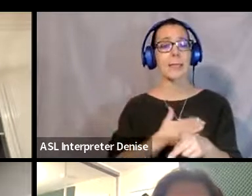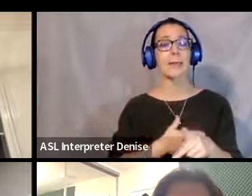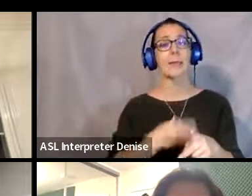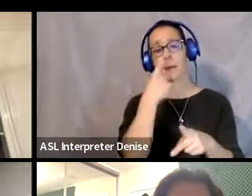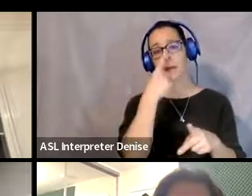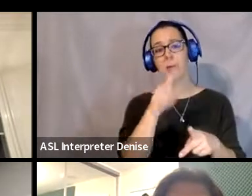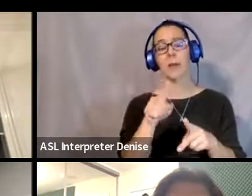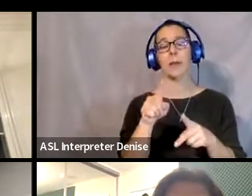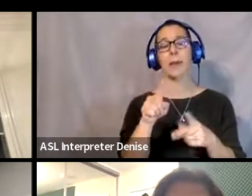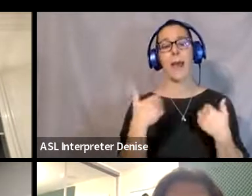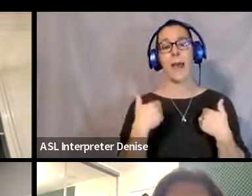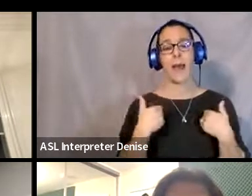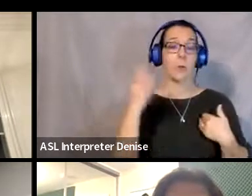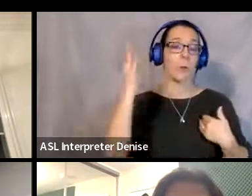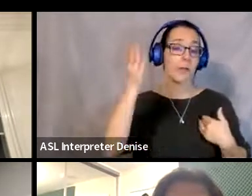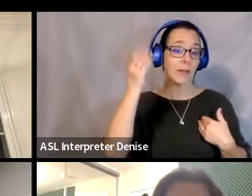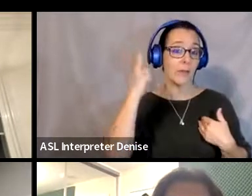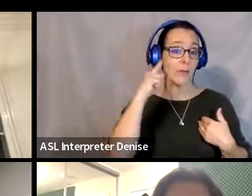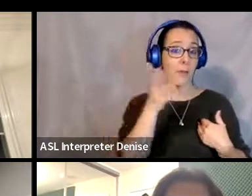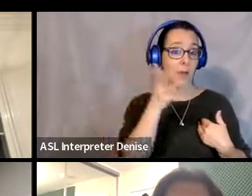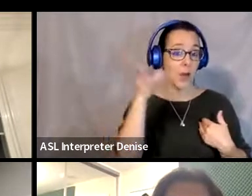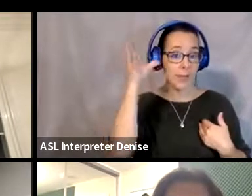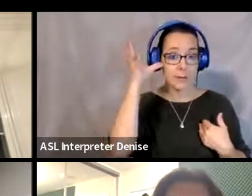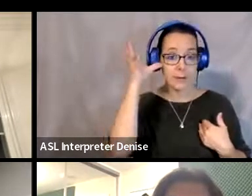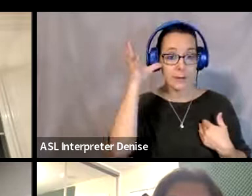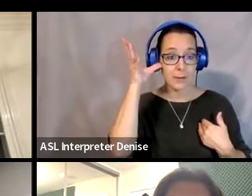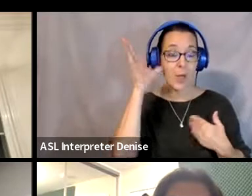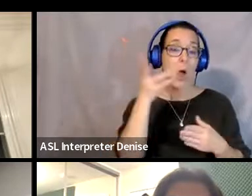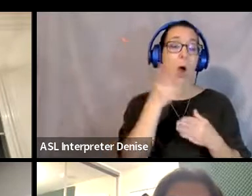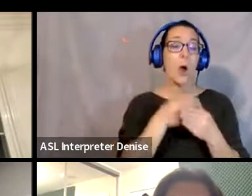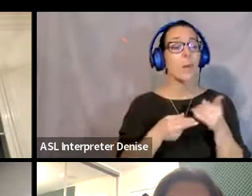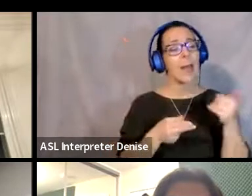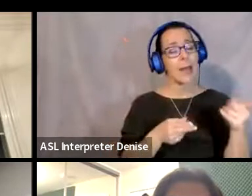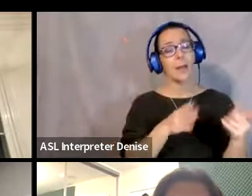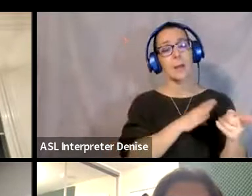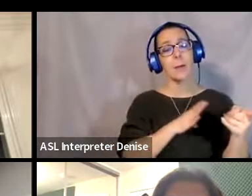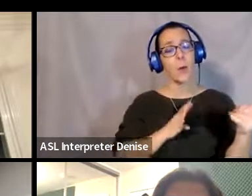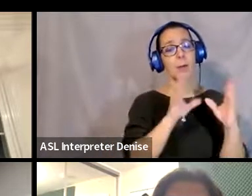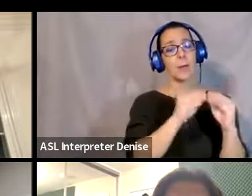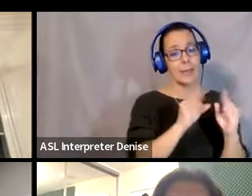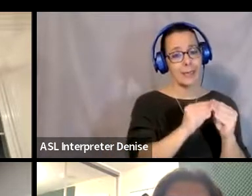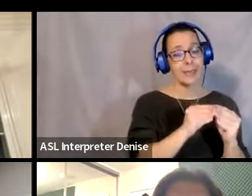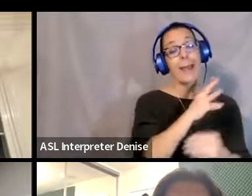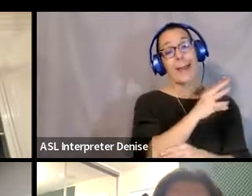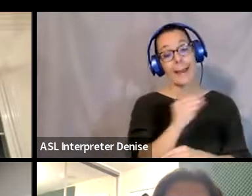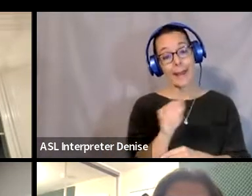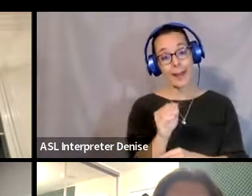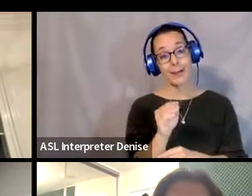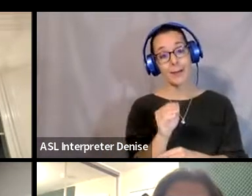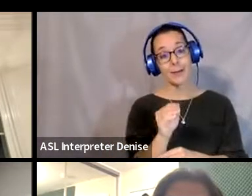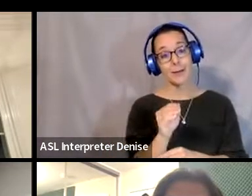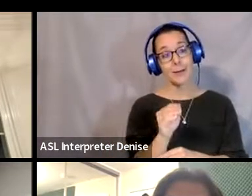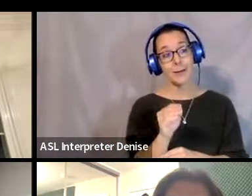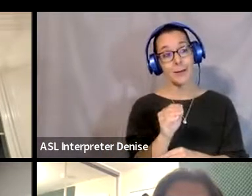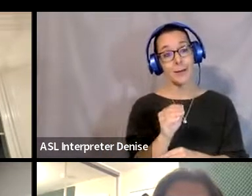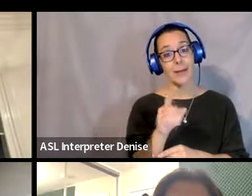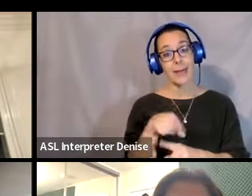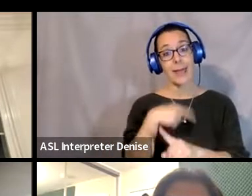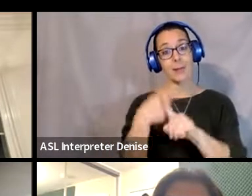parents, preferably both at the Board of Trustee meeting and at this event next